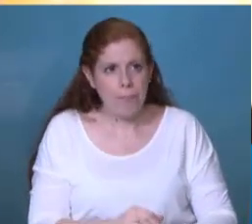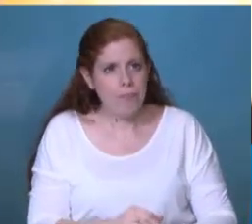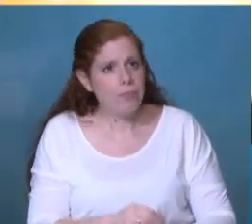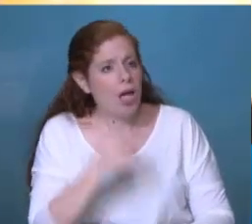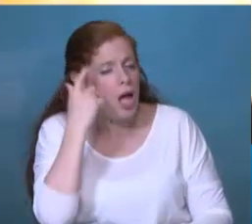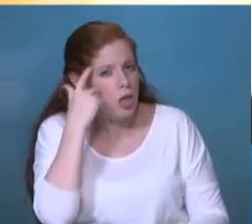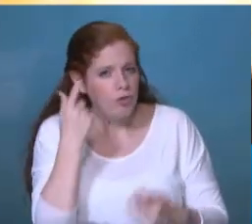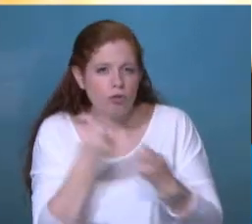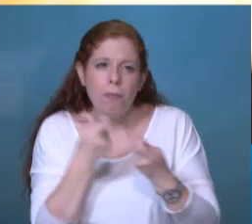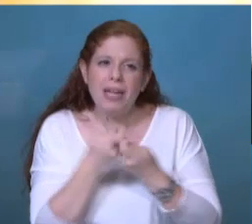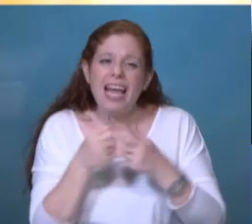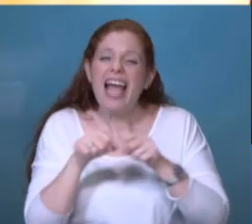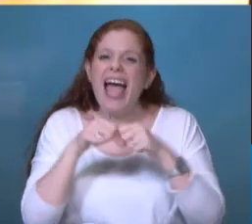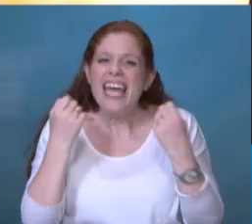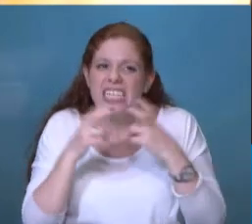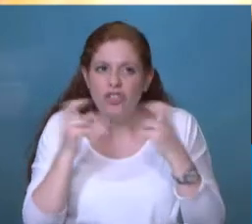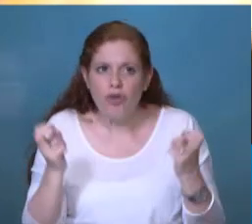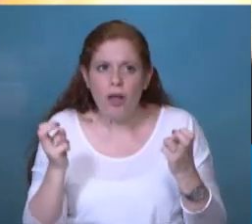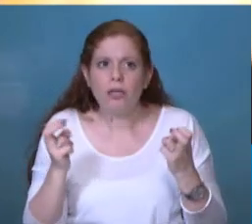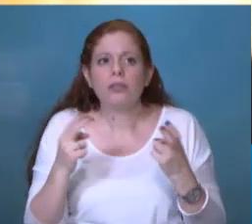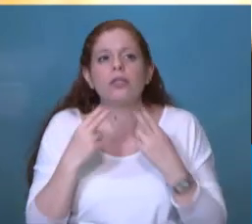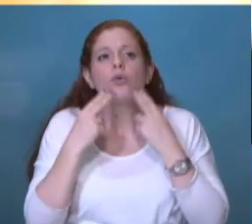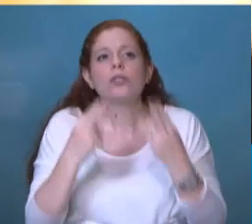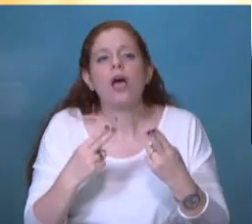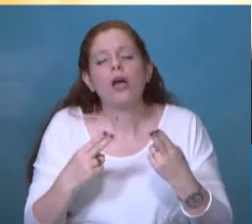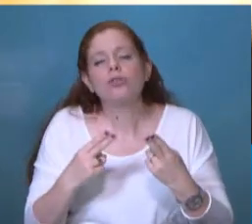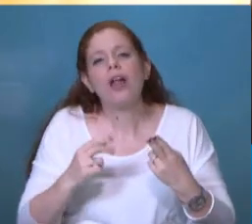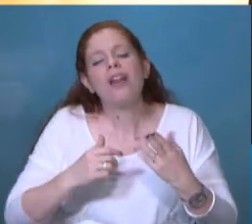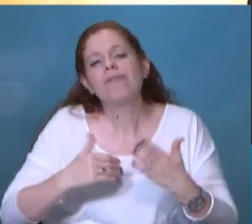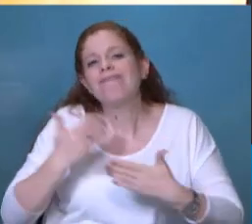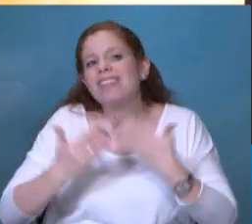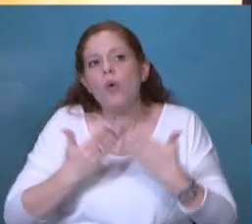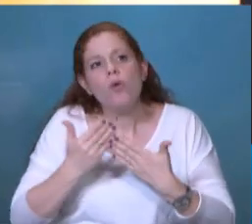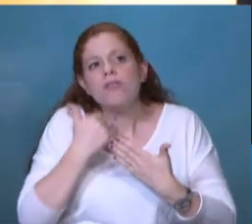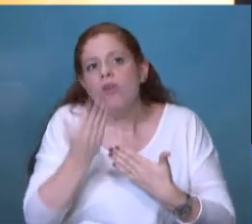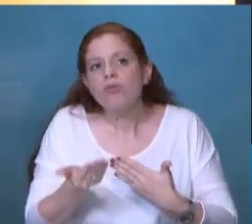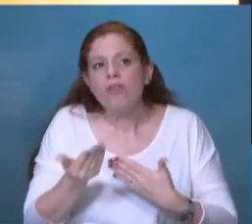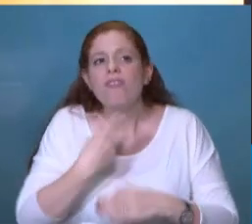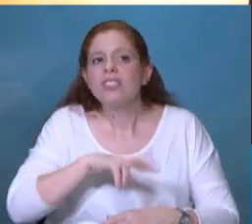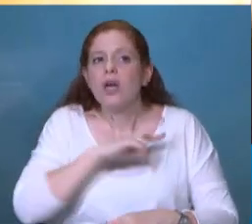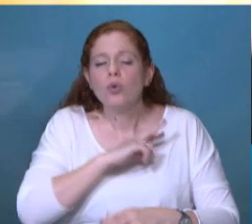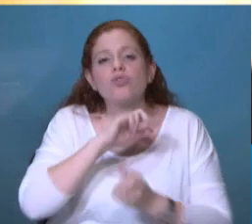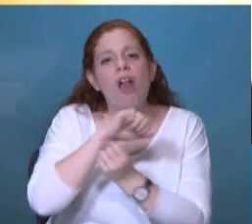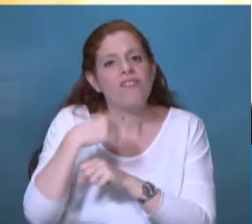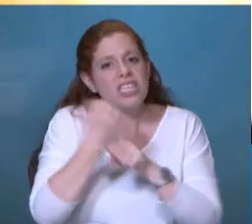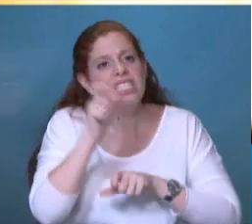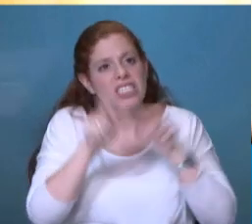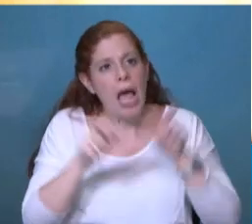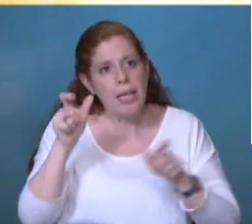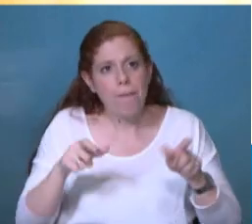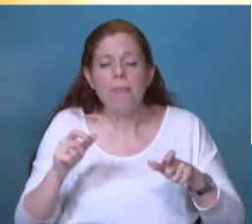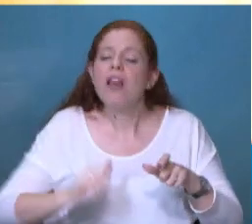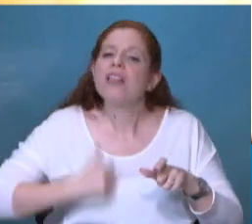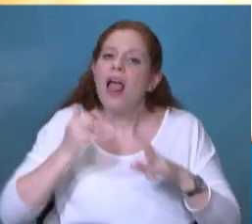of ruining the city, that can only be put on mismanagement, which is the Venetians' responsibility to manage the